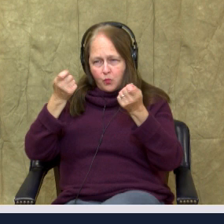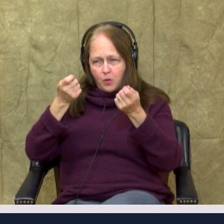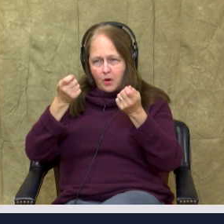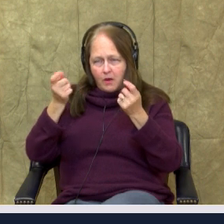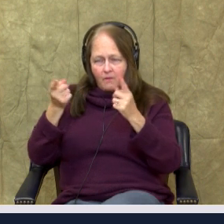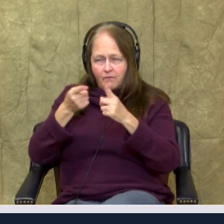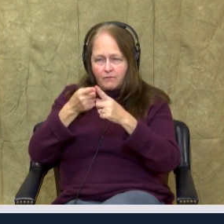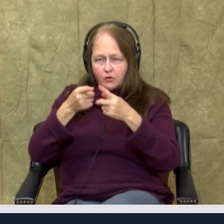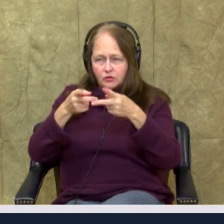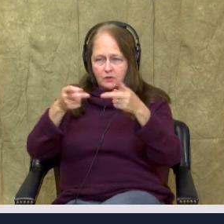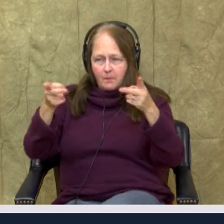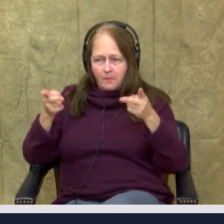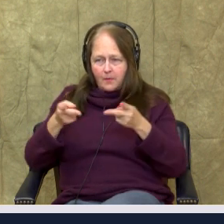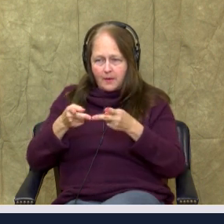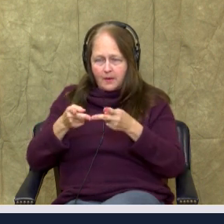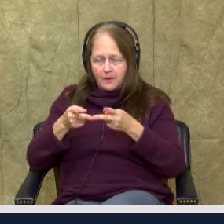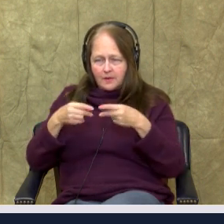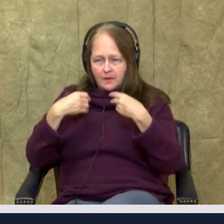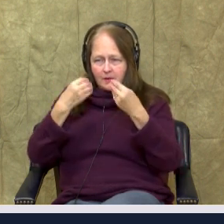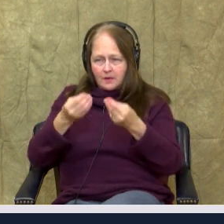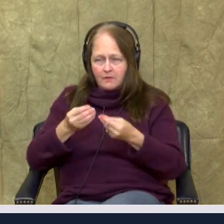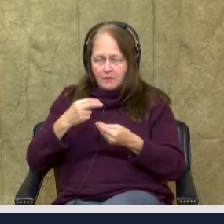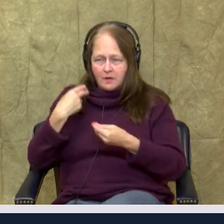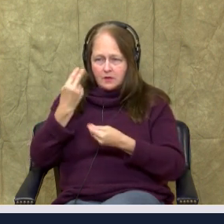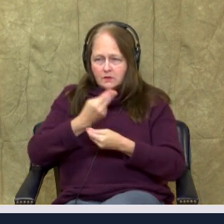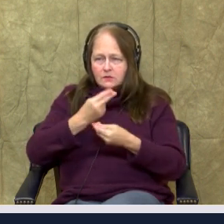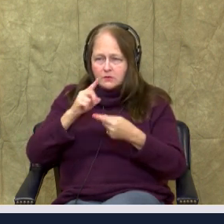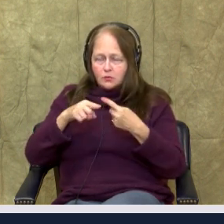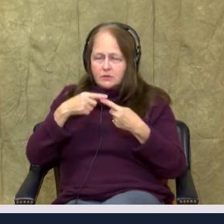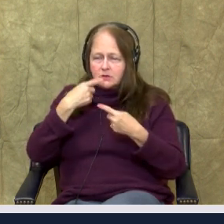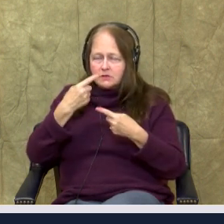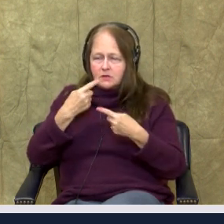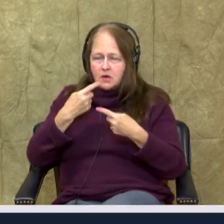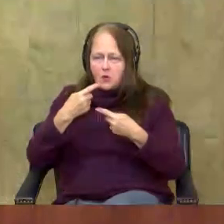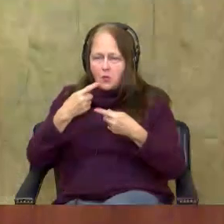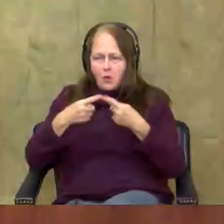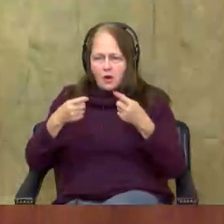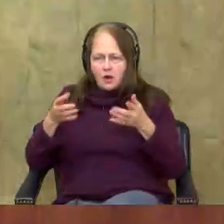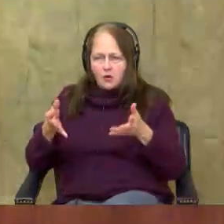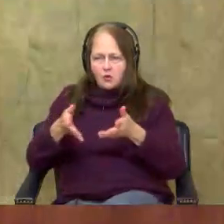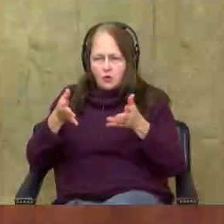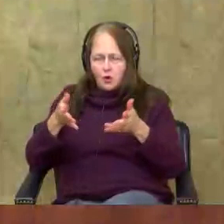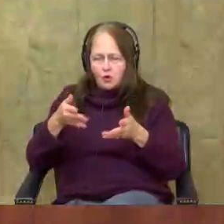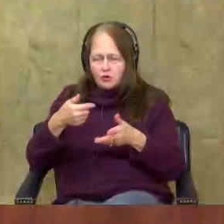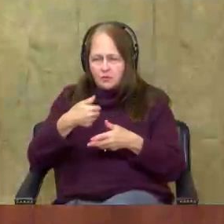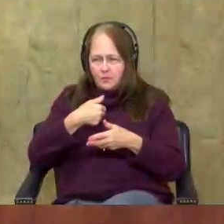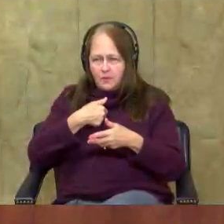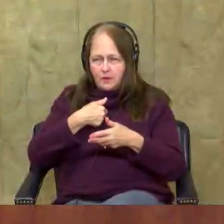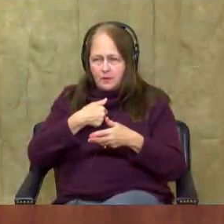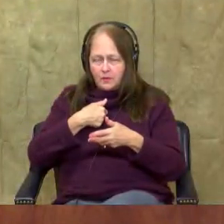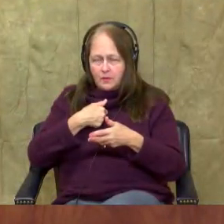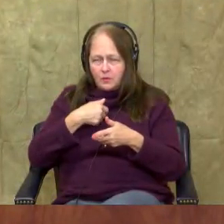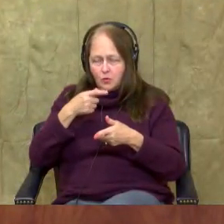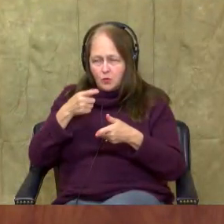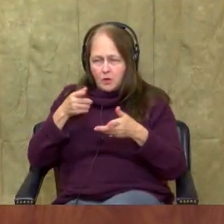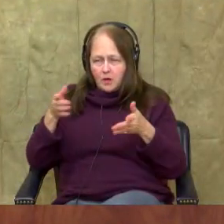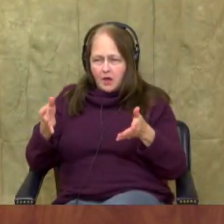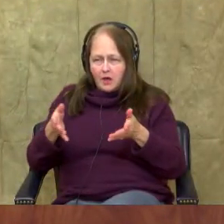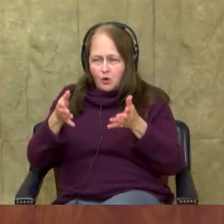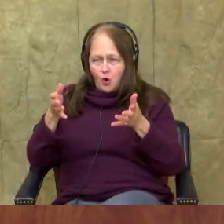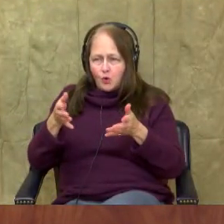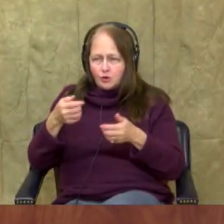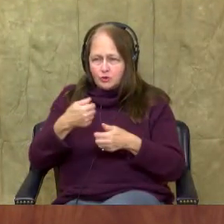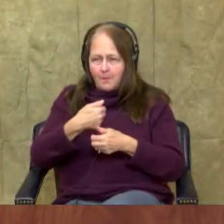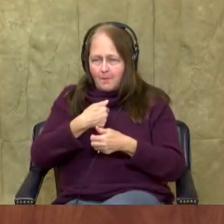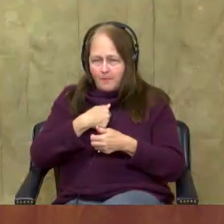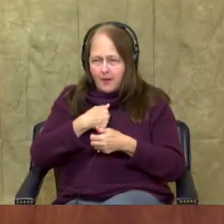this example that gives us something to tell us what encouraged means. And I know encourage is probably a word that we all